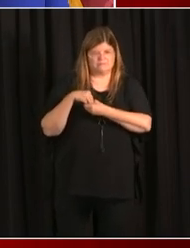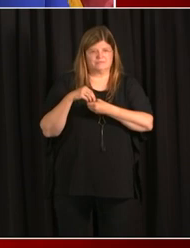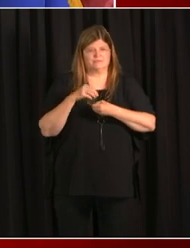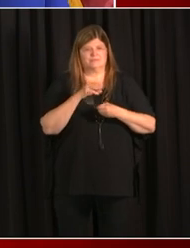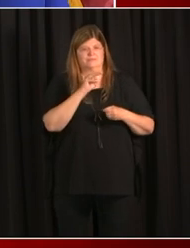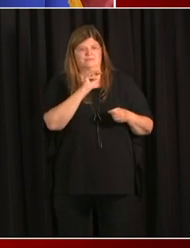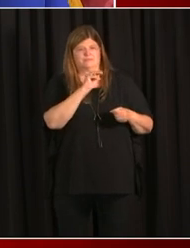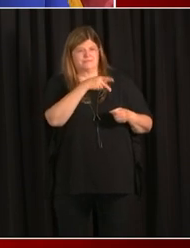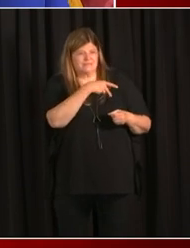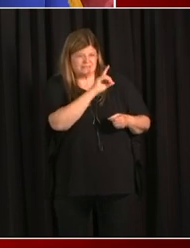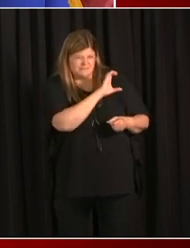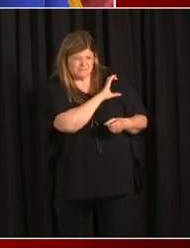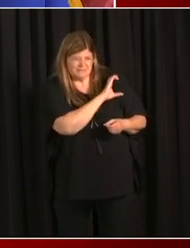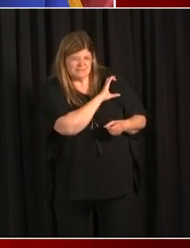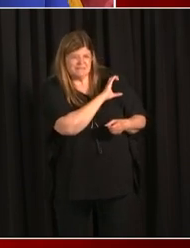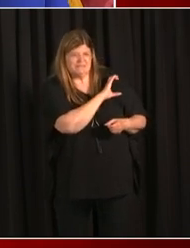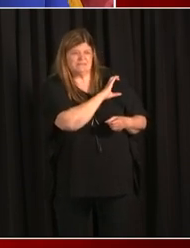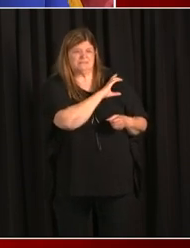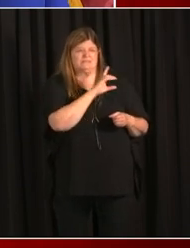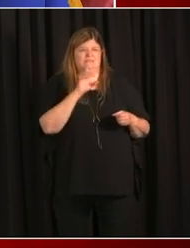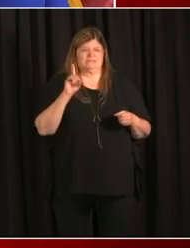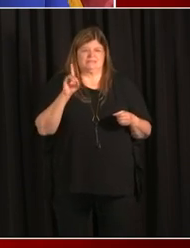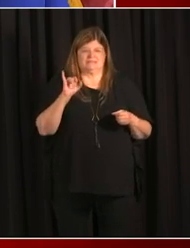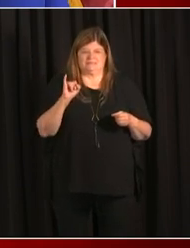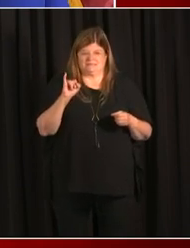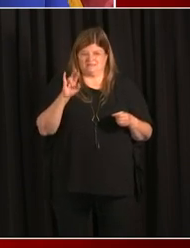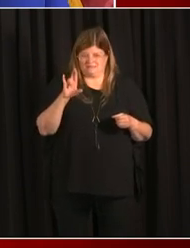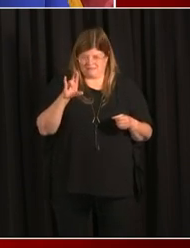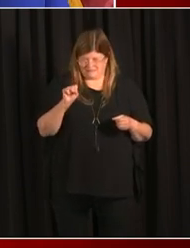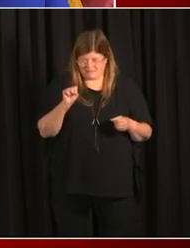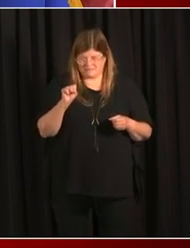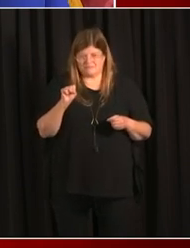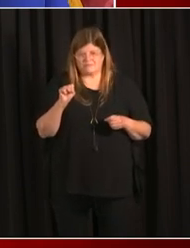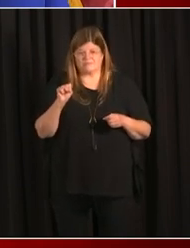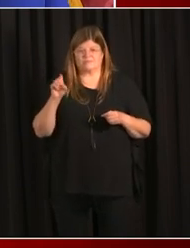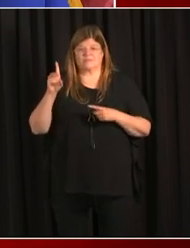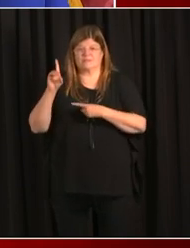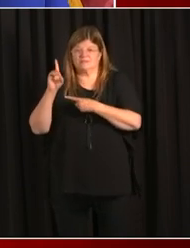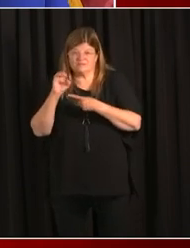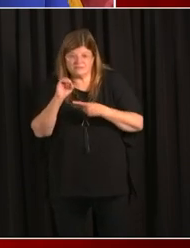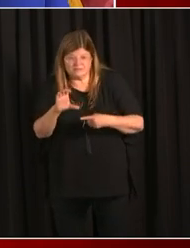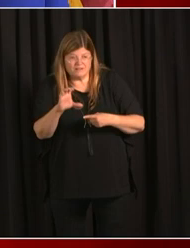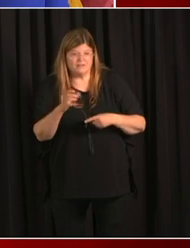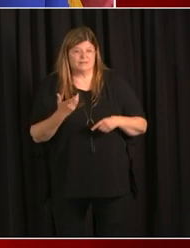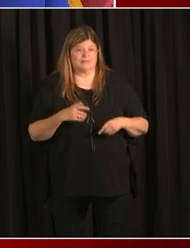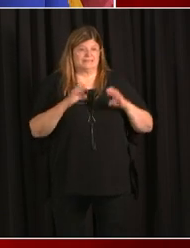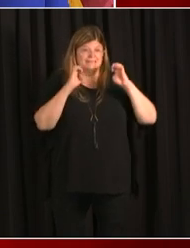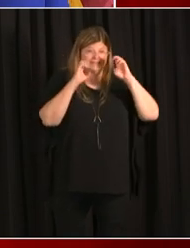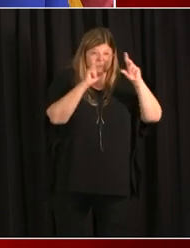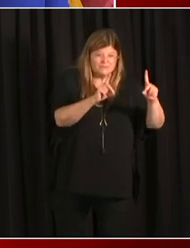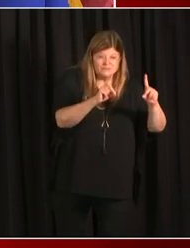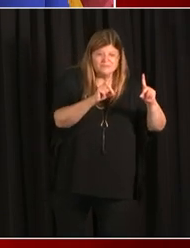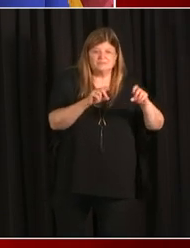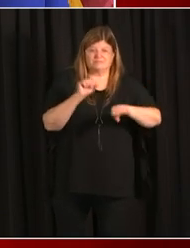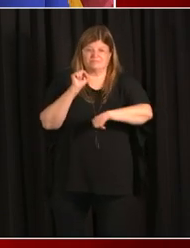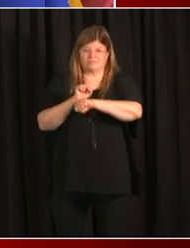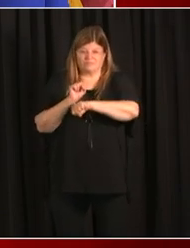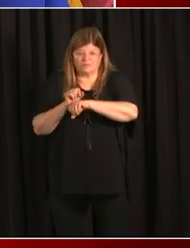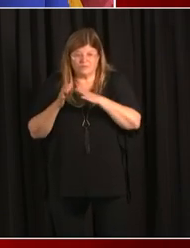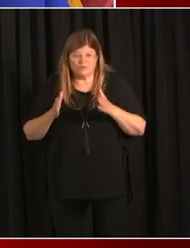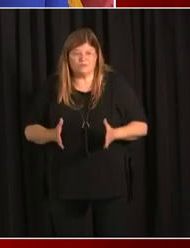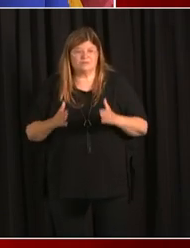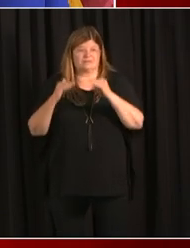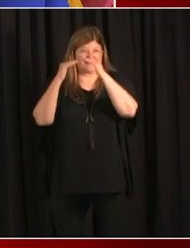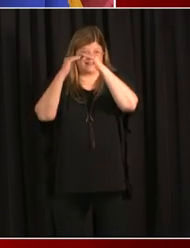Department, DYRS, Department of Corrections, education, jobs, housing. All of those